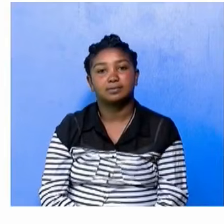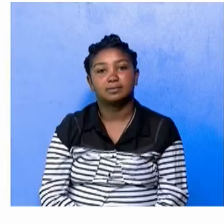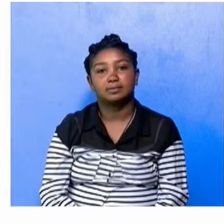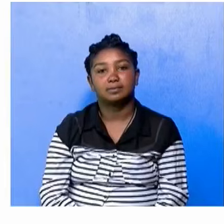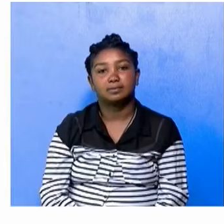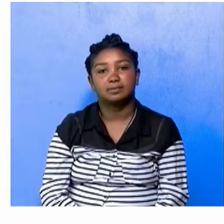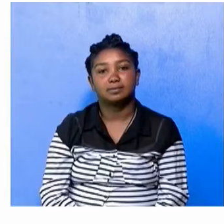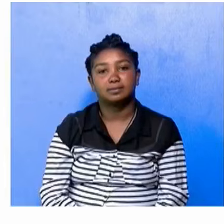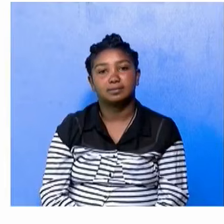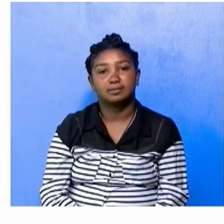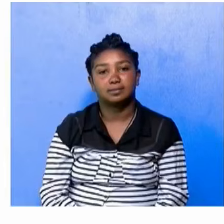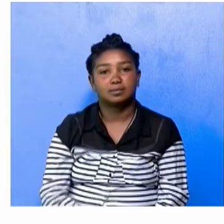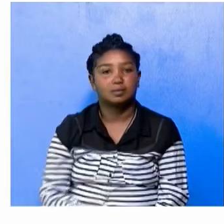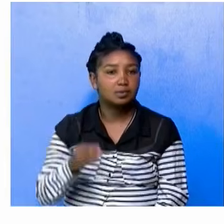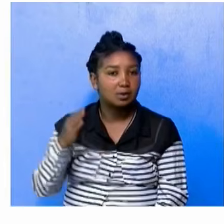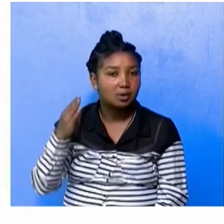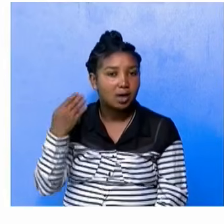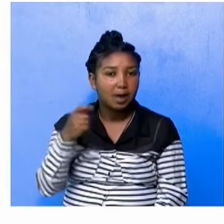pain,